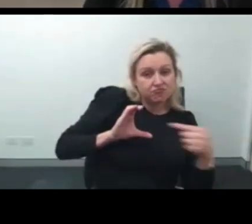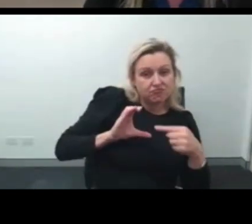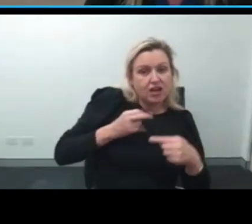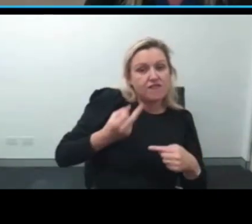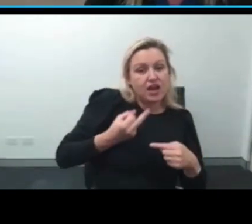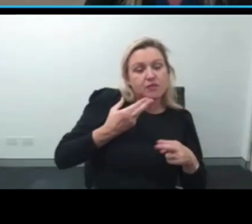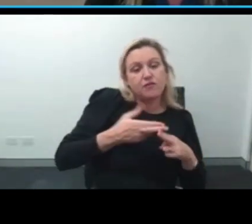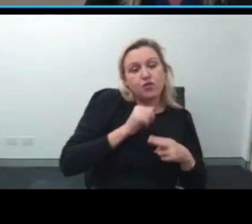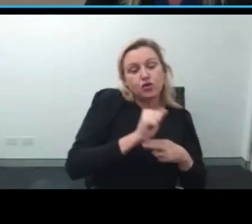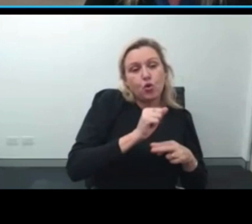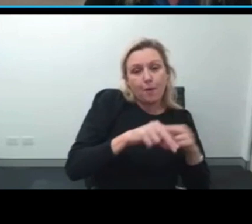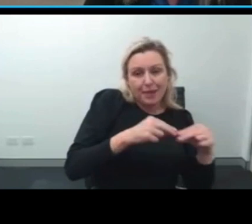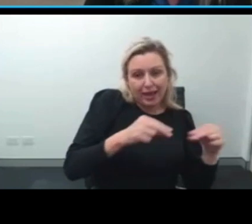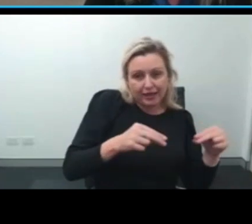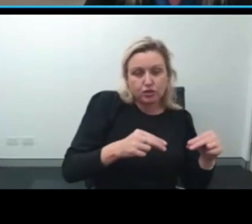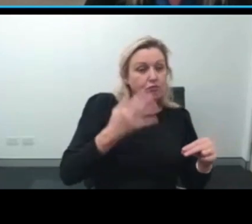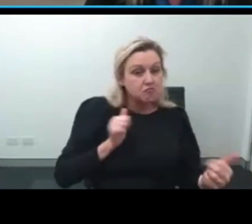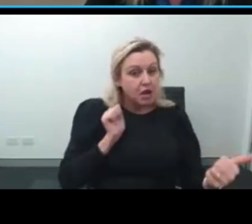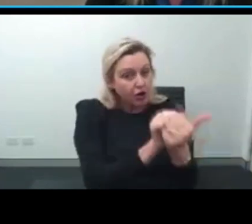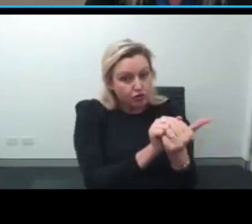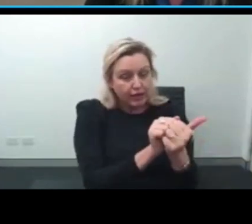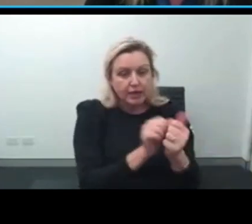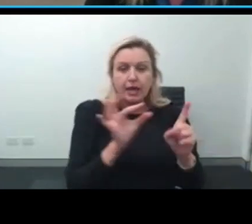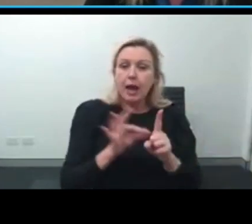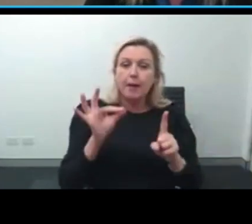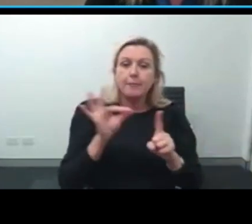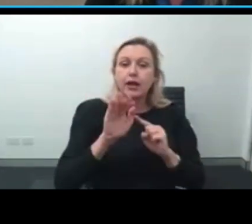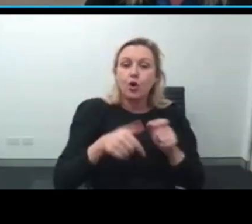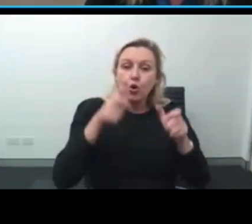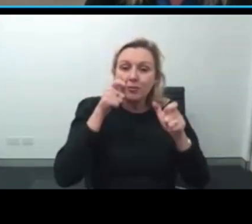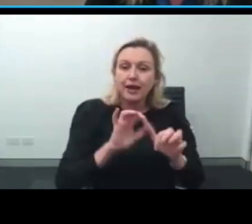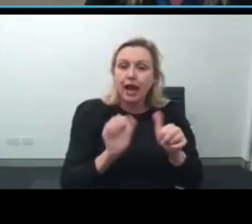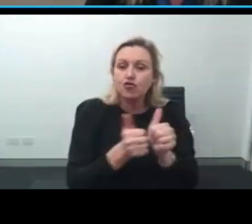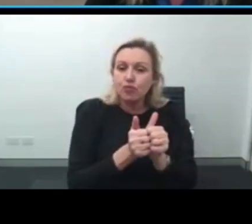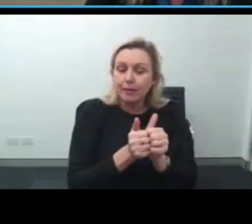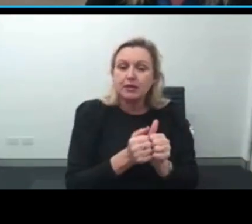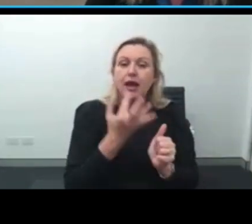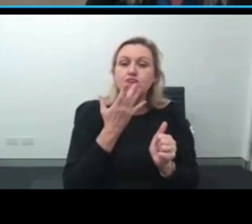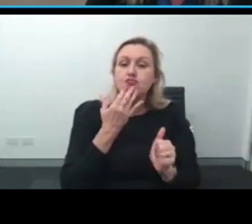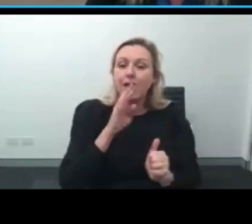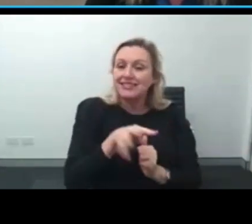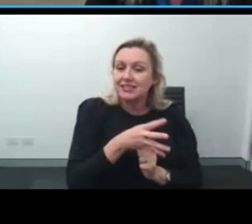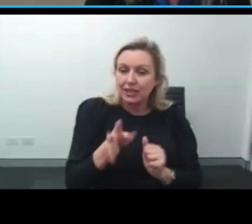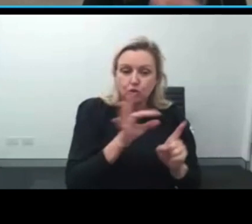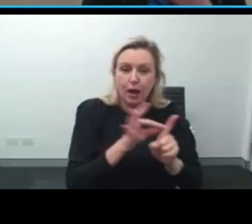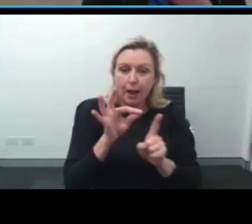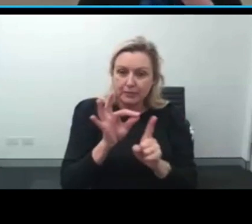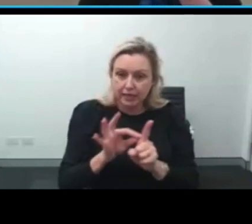Once agreement is reached, providers should update their home care agreements and their pricing schedules, and they should